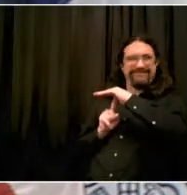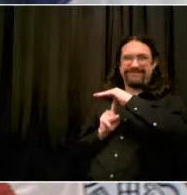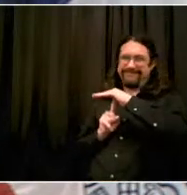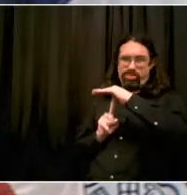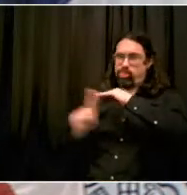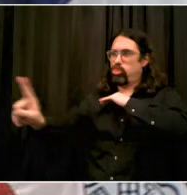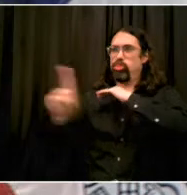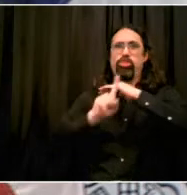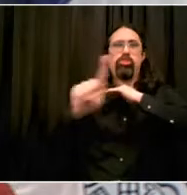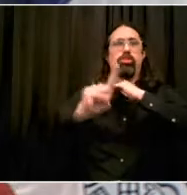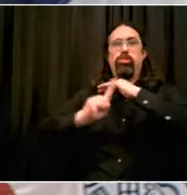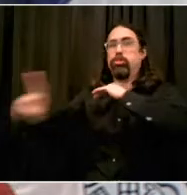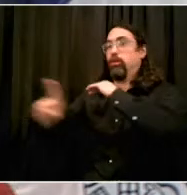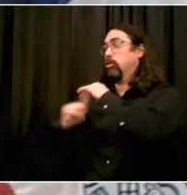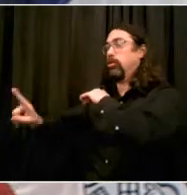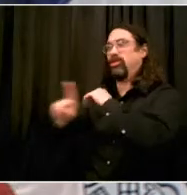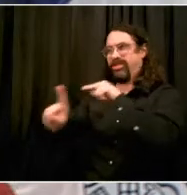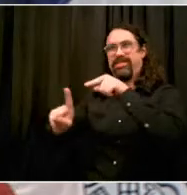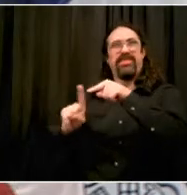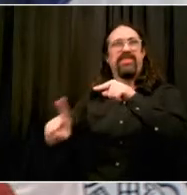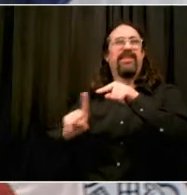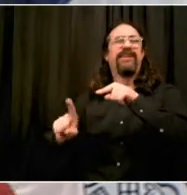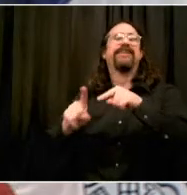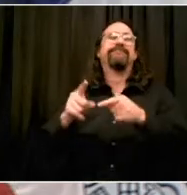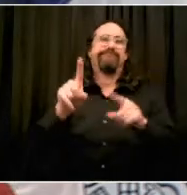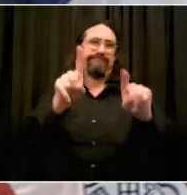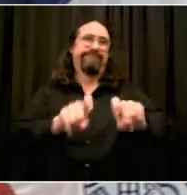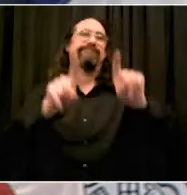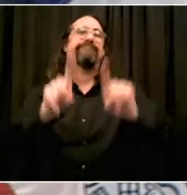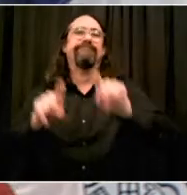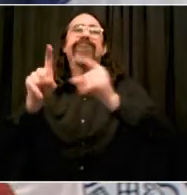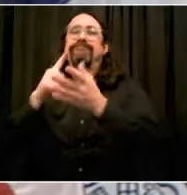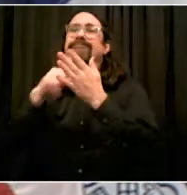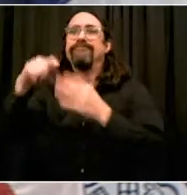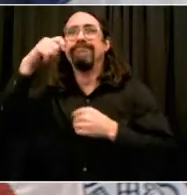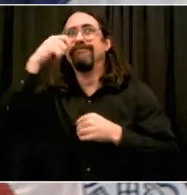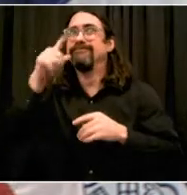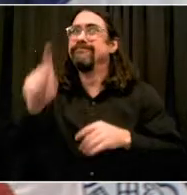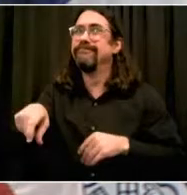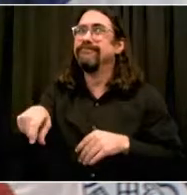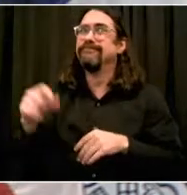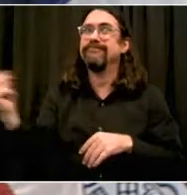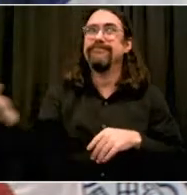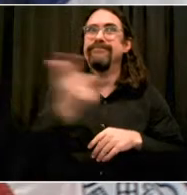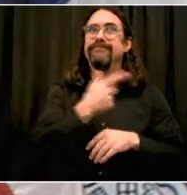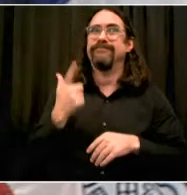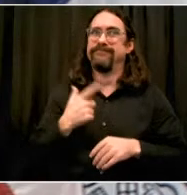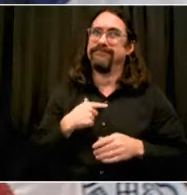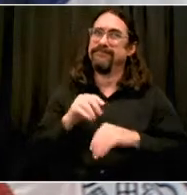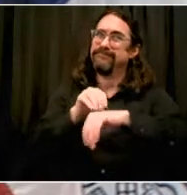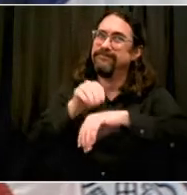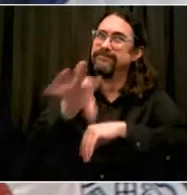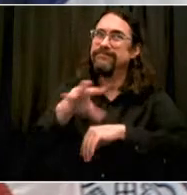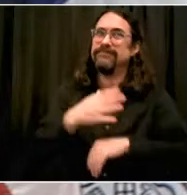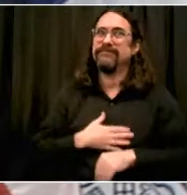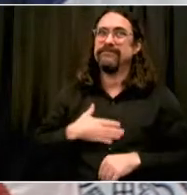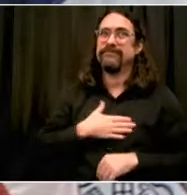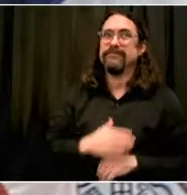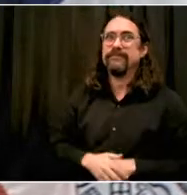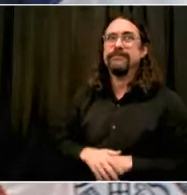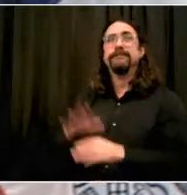Good afternoon, Mr. Mayor. Hey, Michael, how are you? I'm good. So a couple of questions